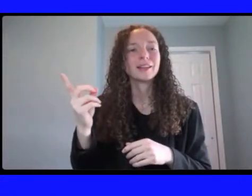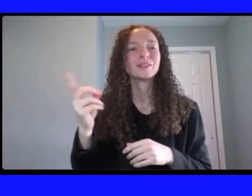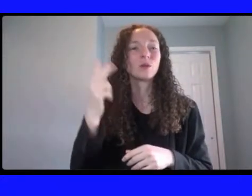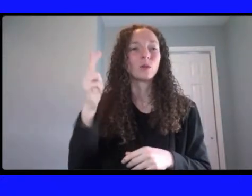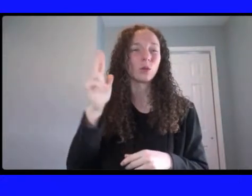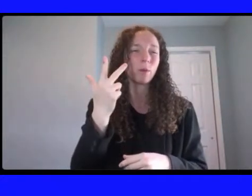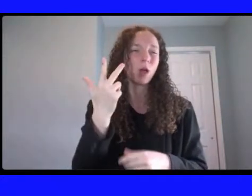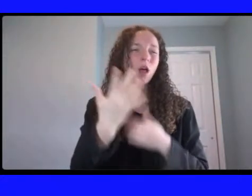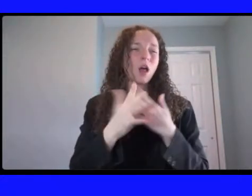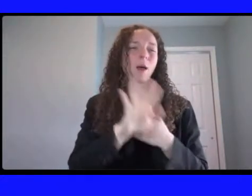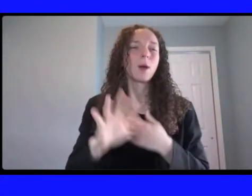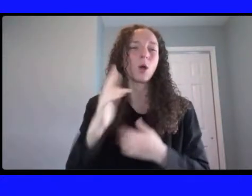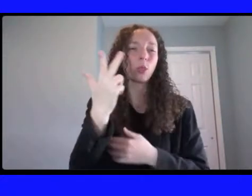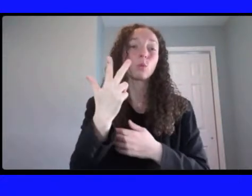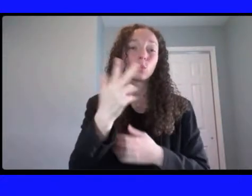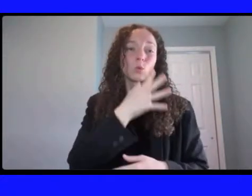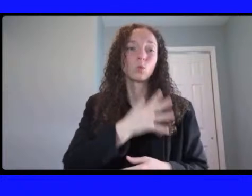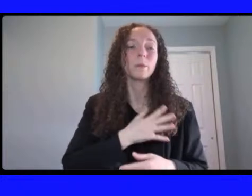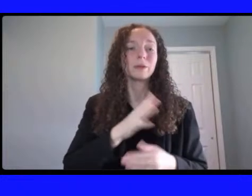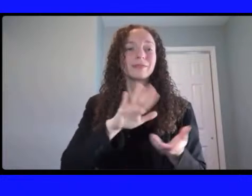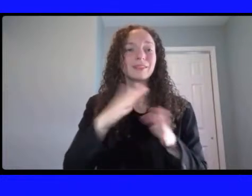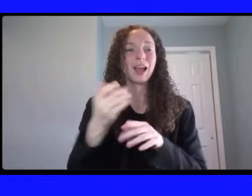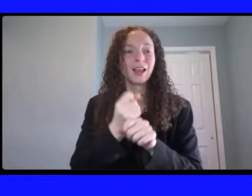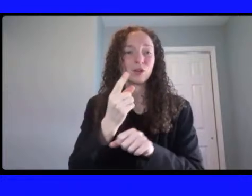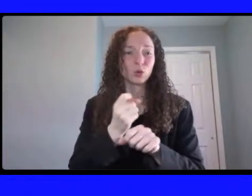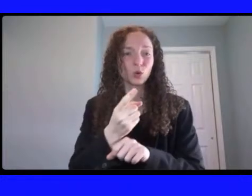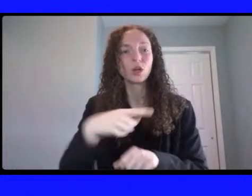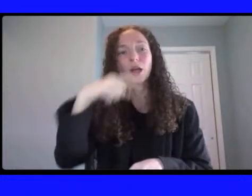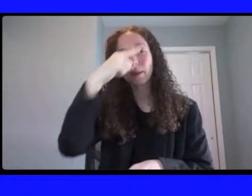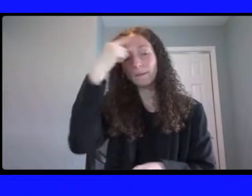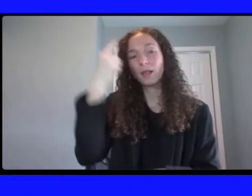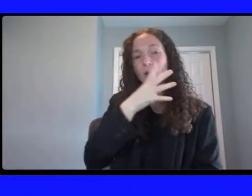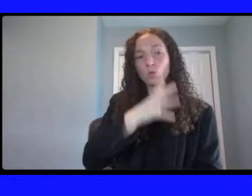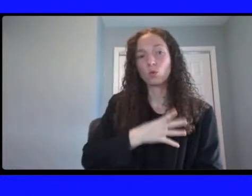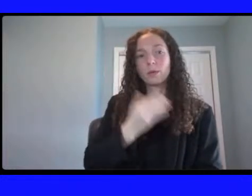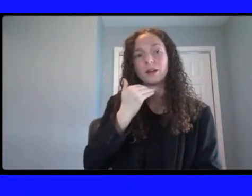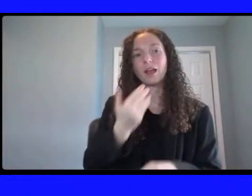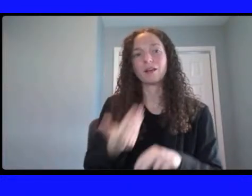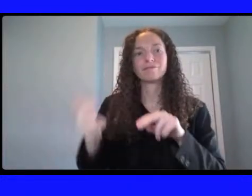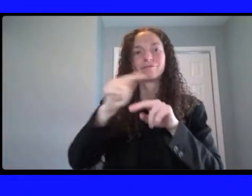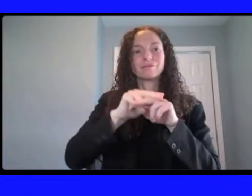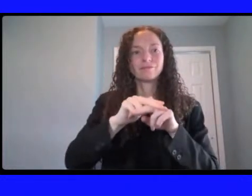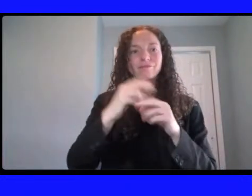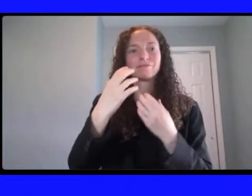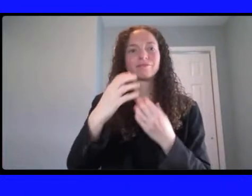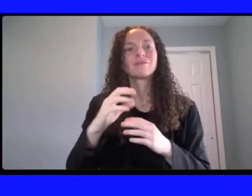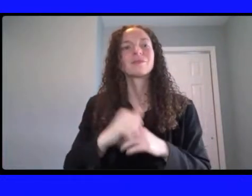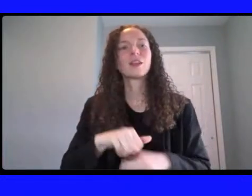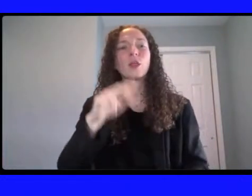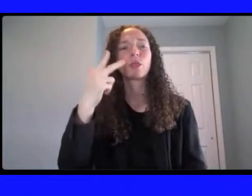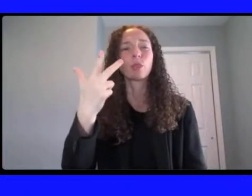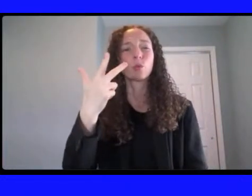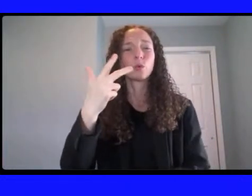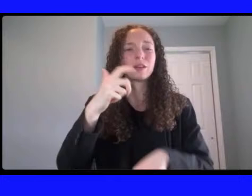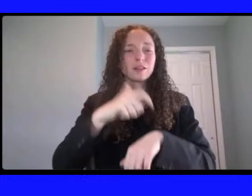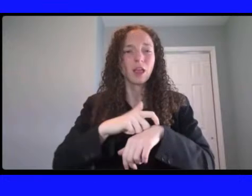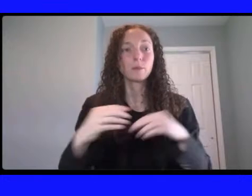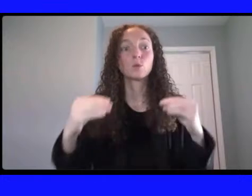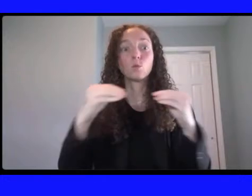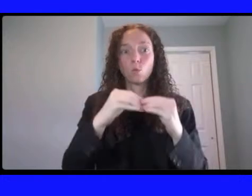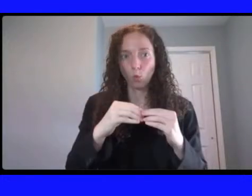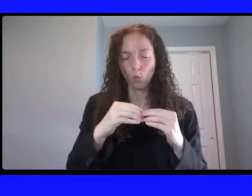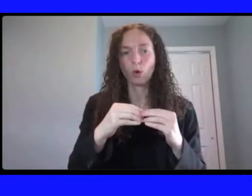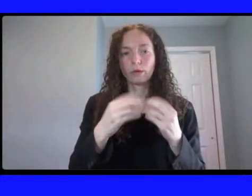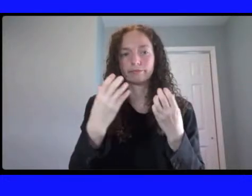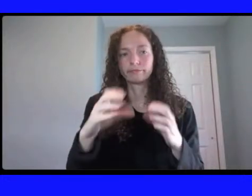4-point program. Our simulation program built 6 mini labs in 6 of